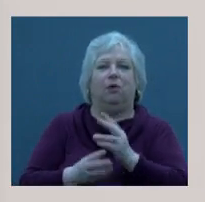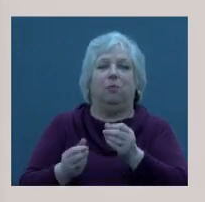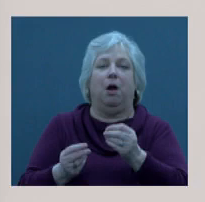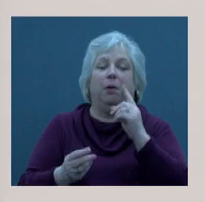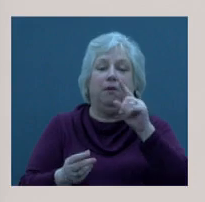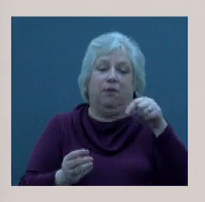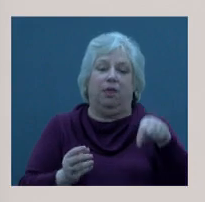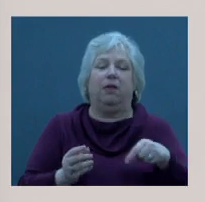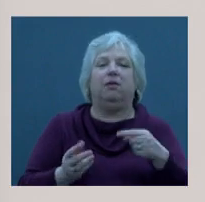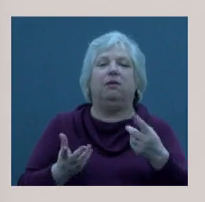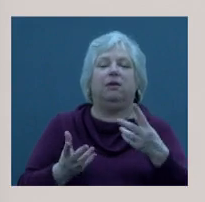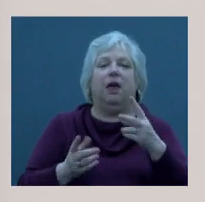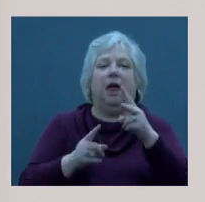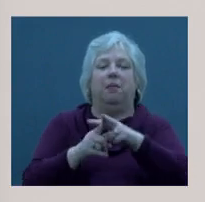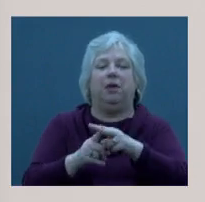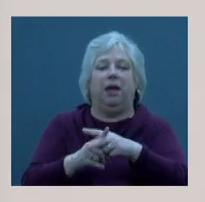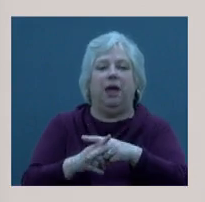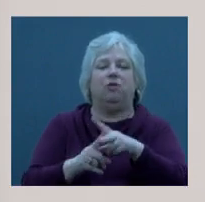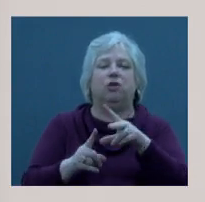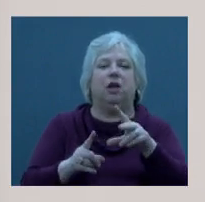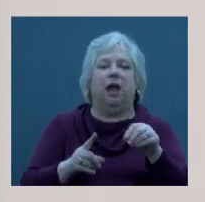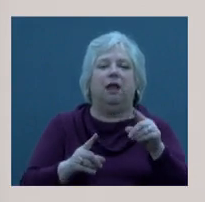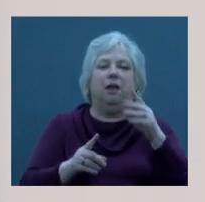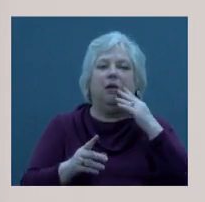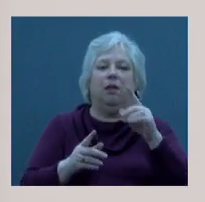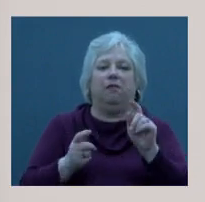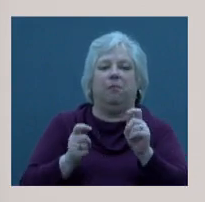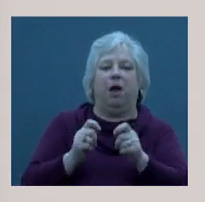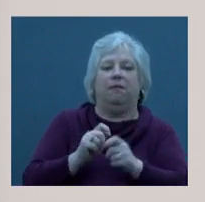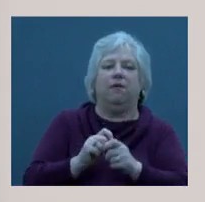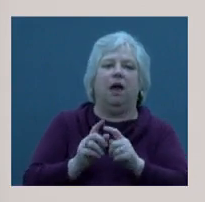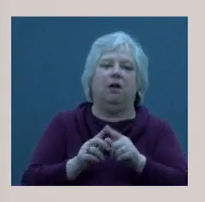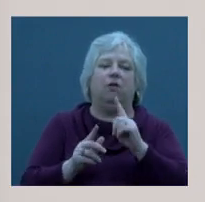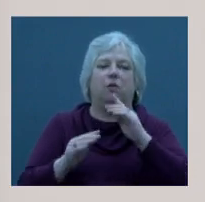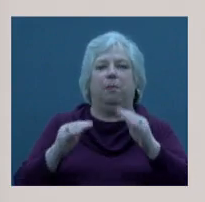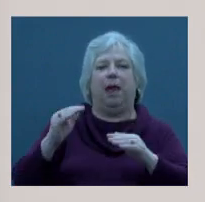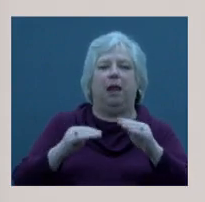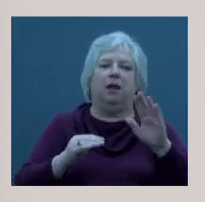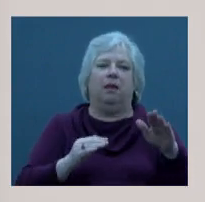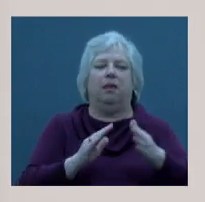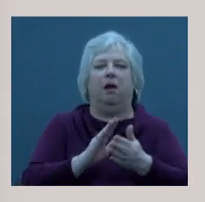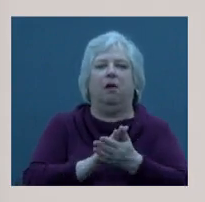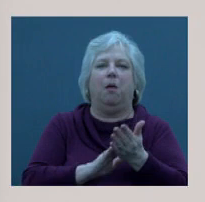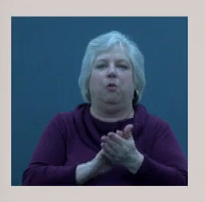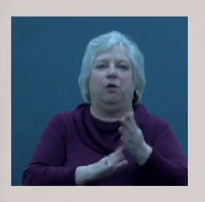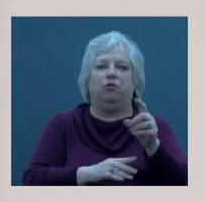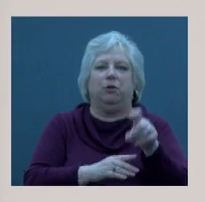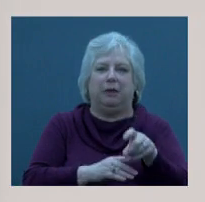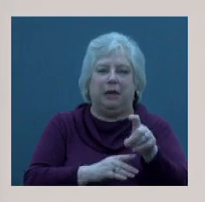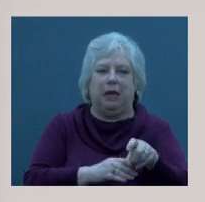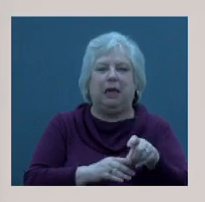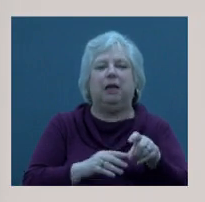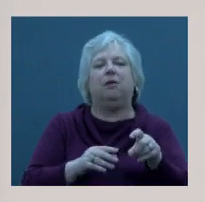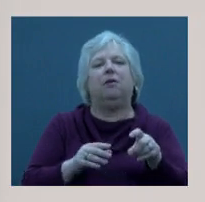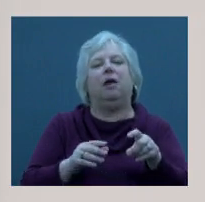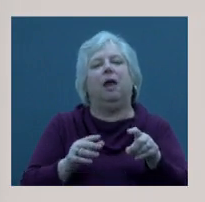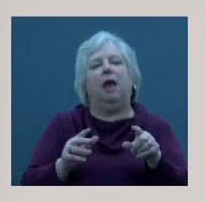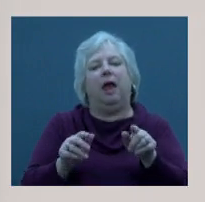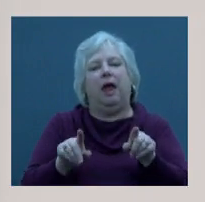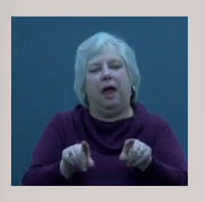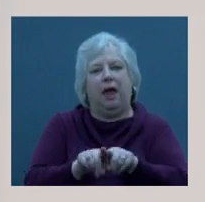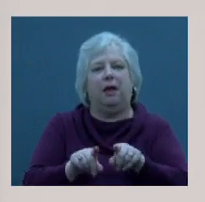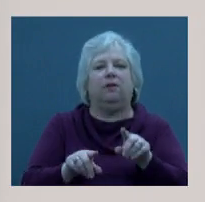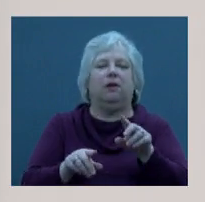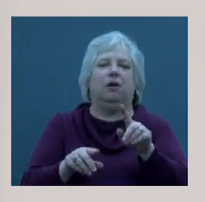applicant has modified this site plan to balance their operational requirements regarding the use of the site as a travel